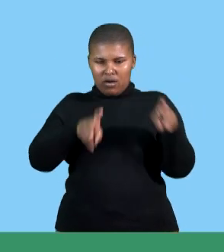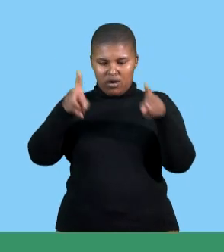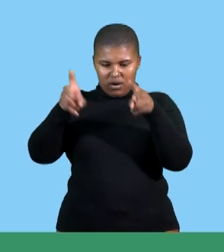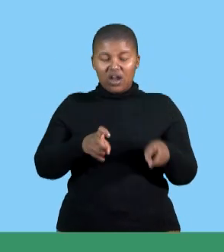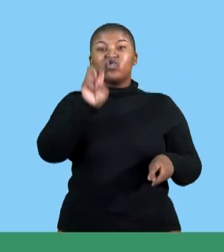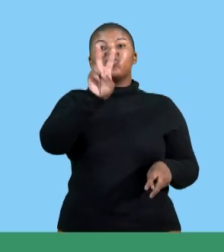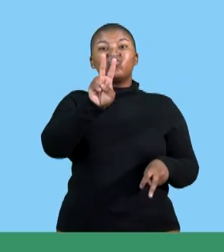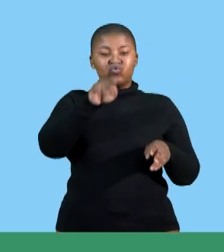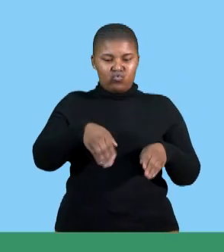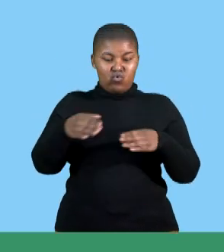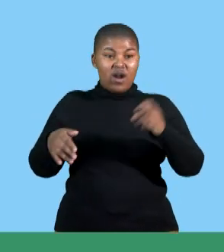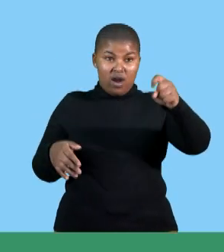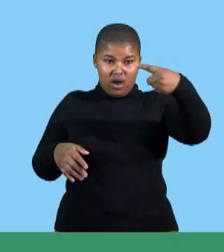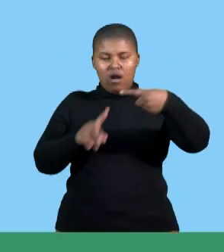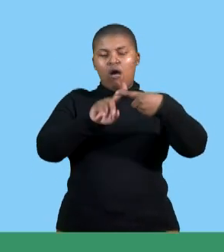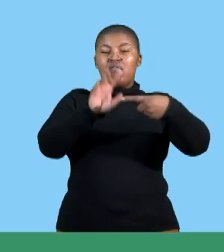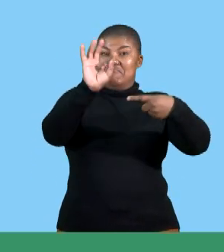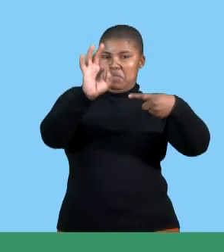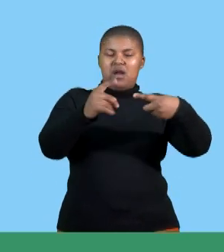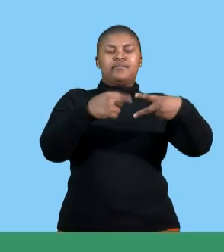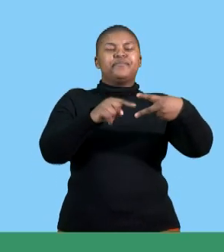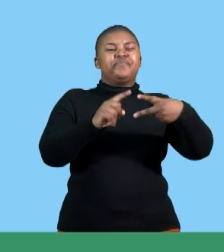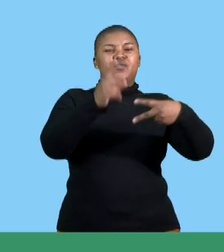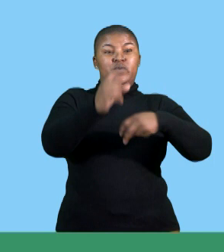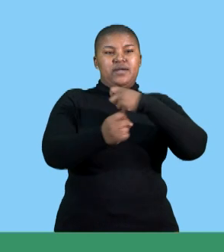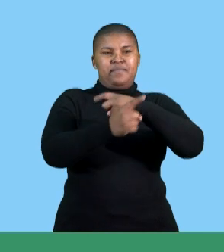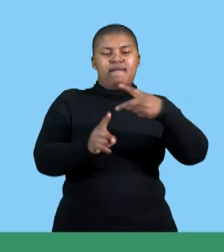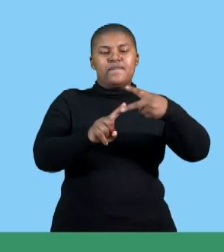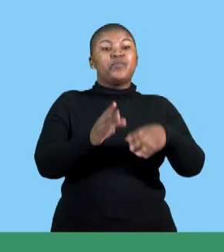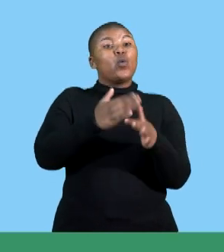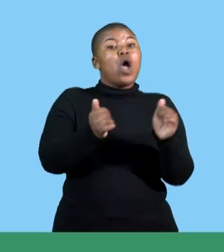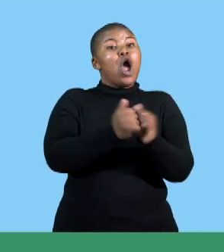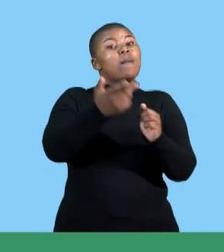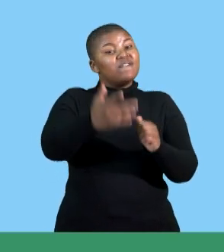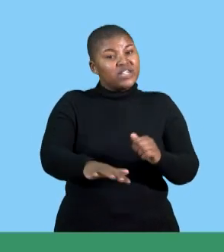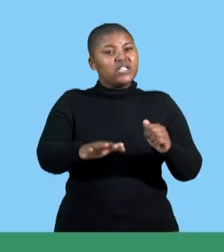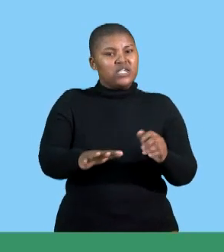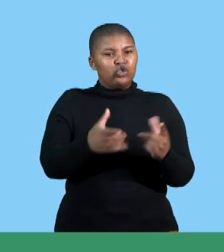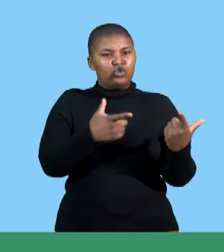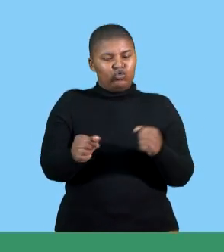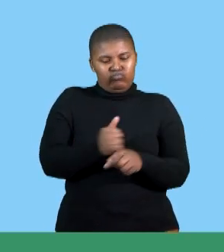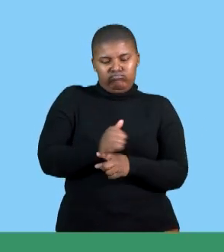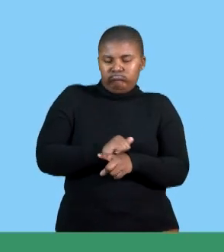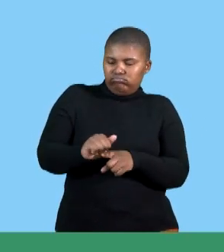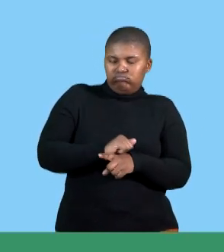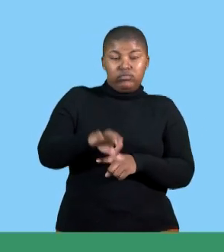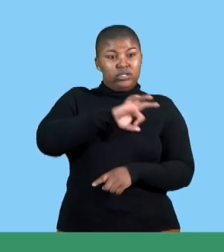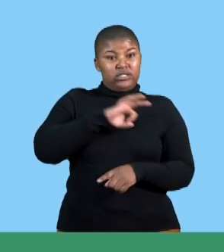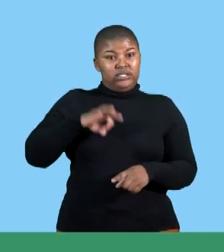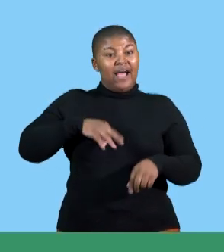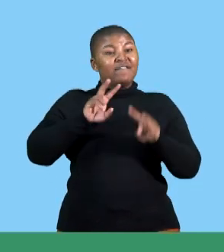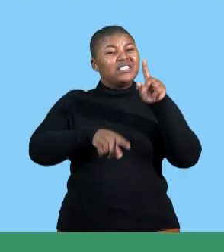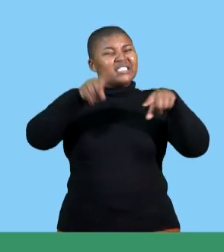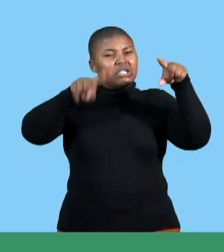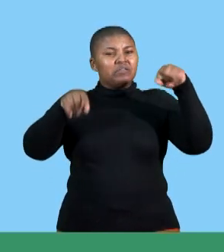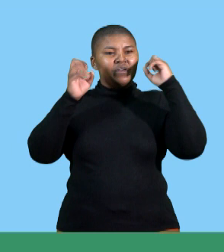2 ways. So this is the first way. The second way, workshops were held to train staff